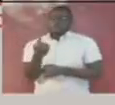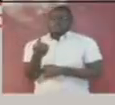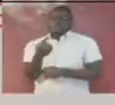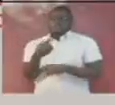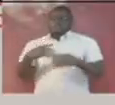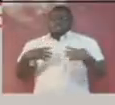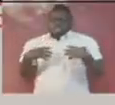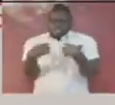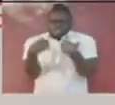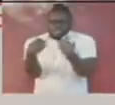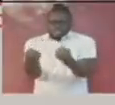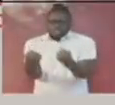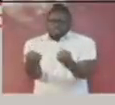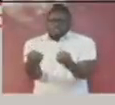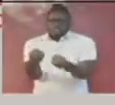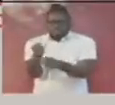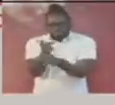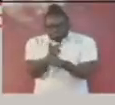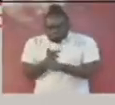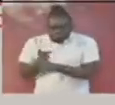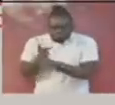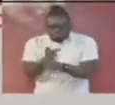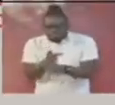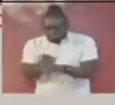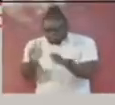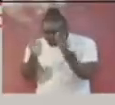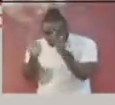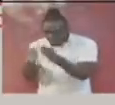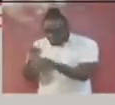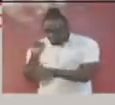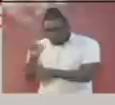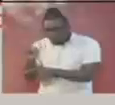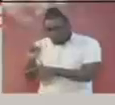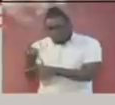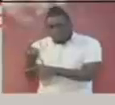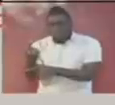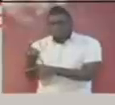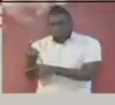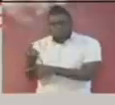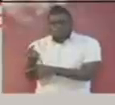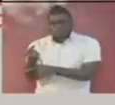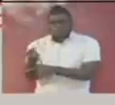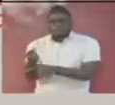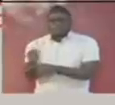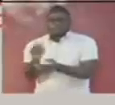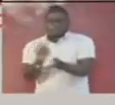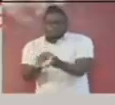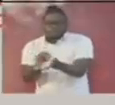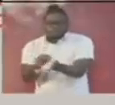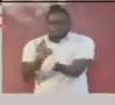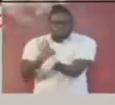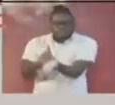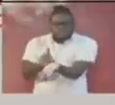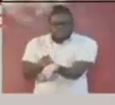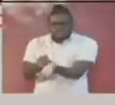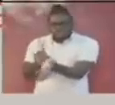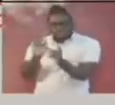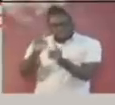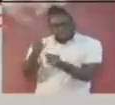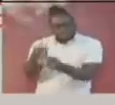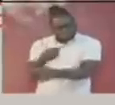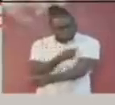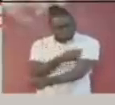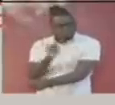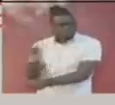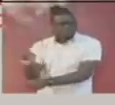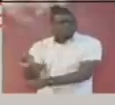workers in the front line who have the highest risk of exposure. So those in the COVID hospitals,